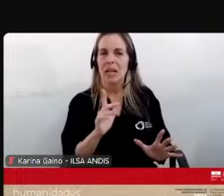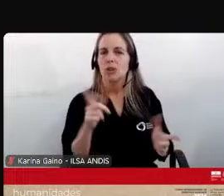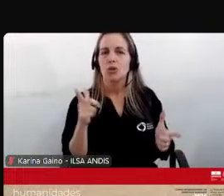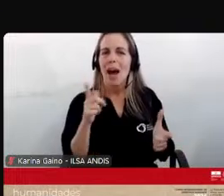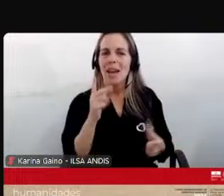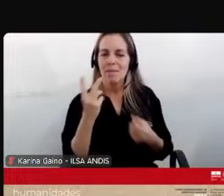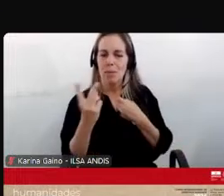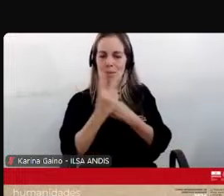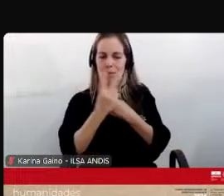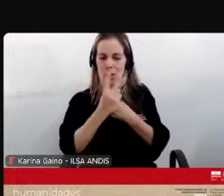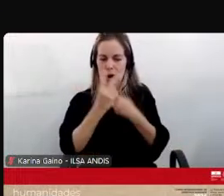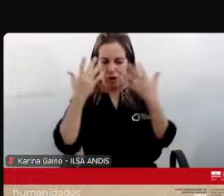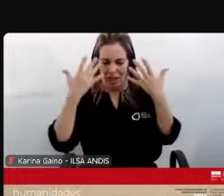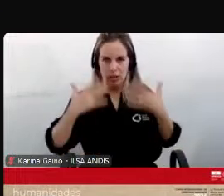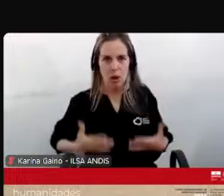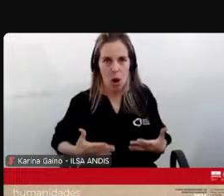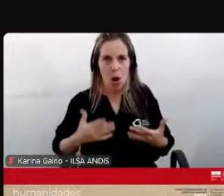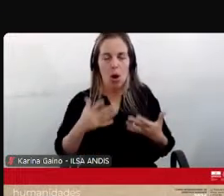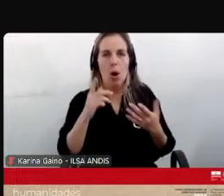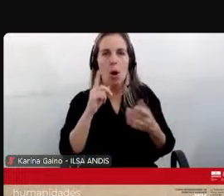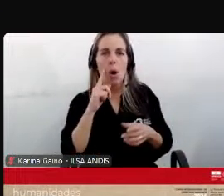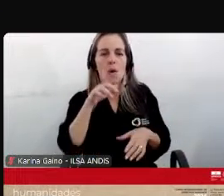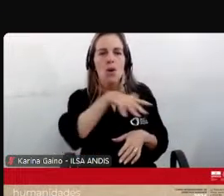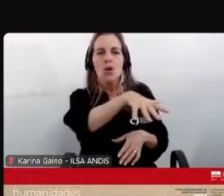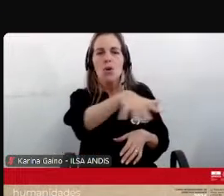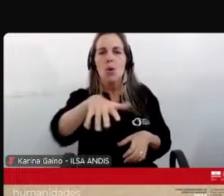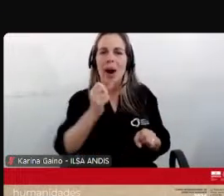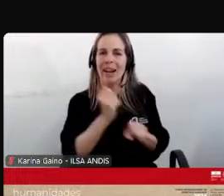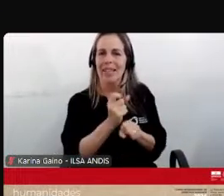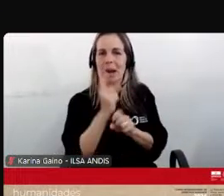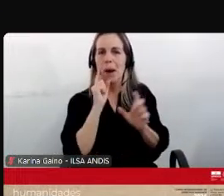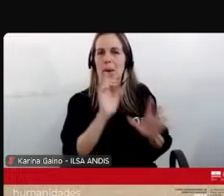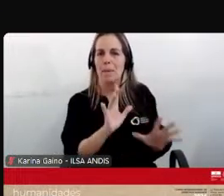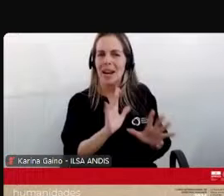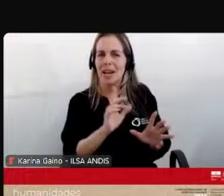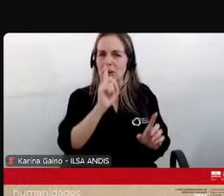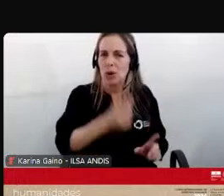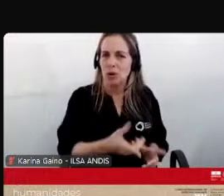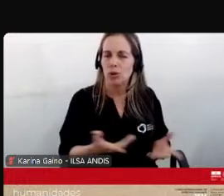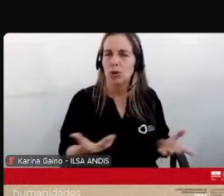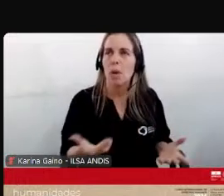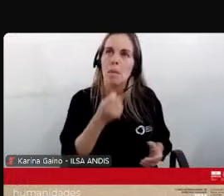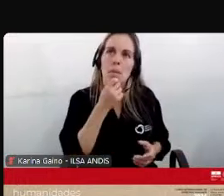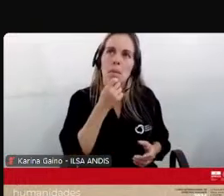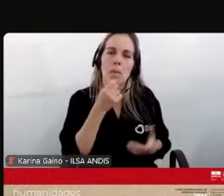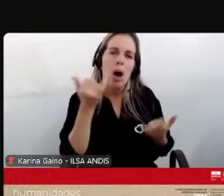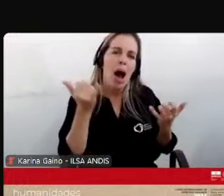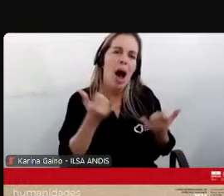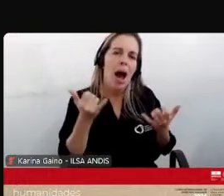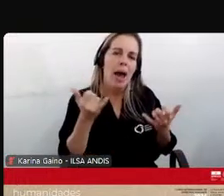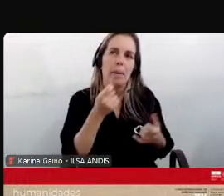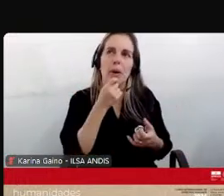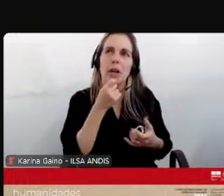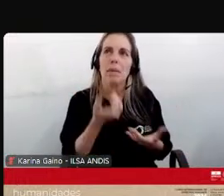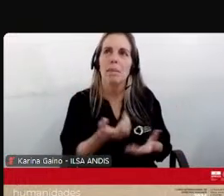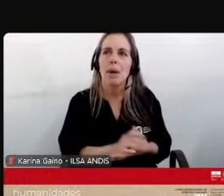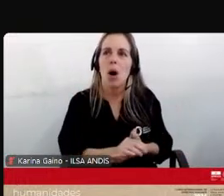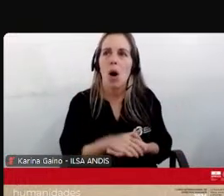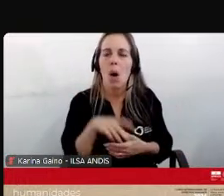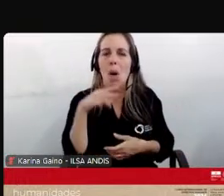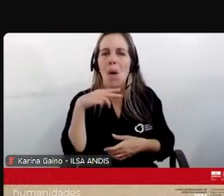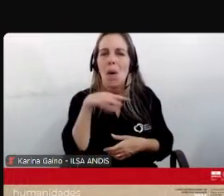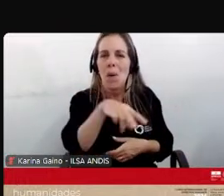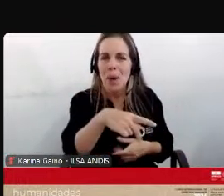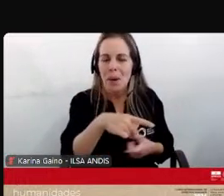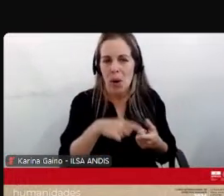of venomous snakes on plantations, to use of sharp tools, to working at